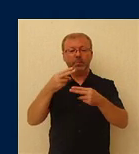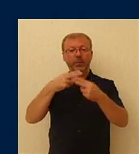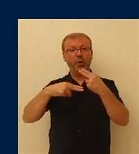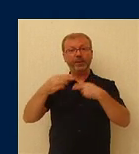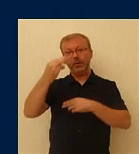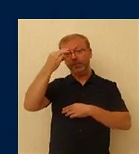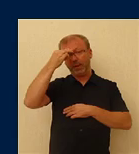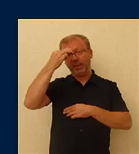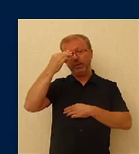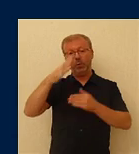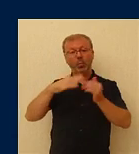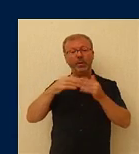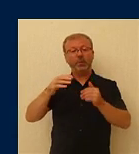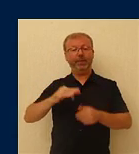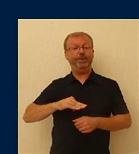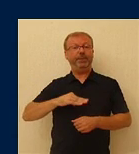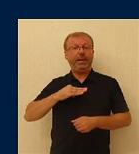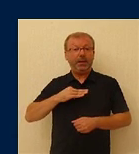act.